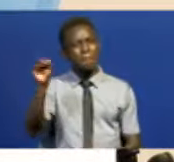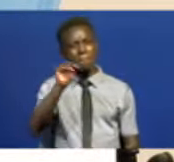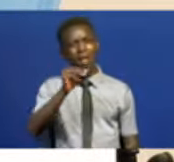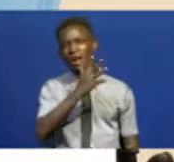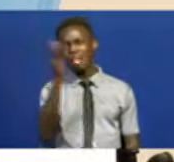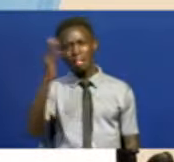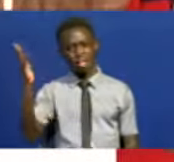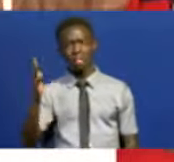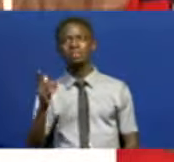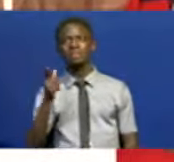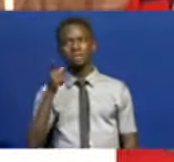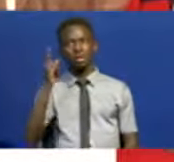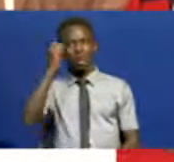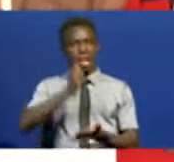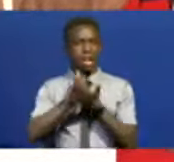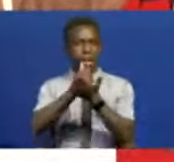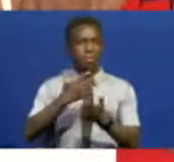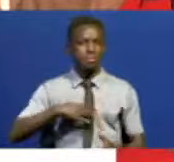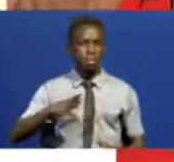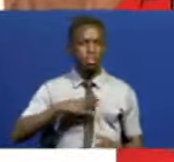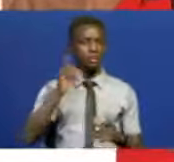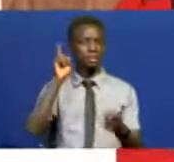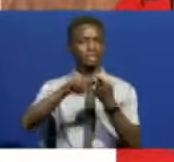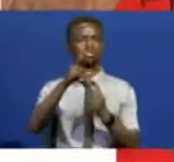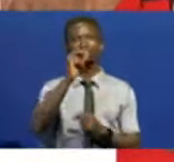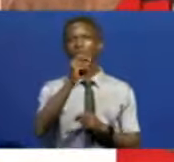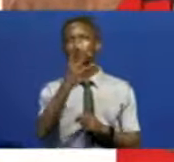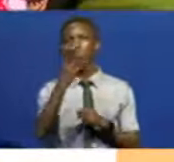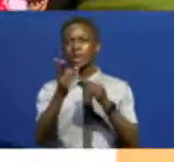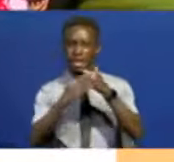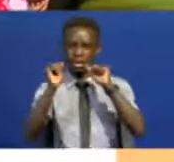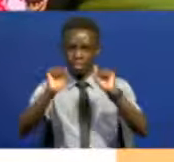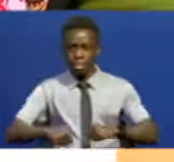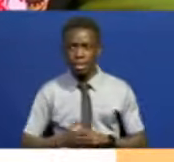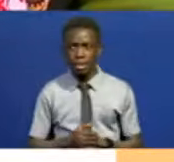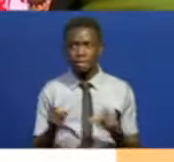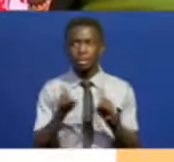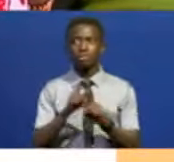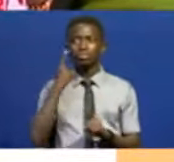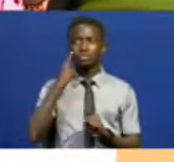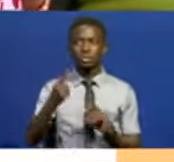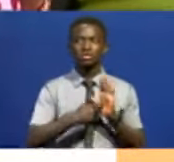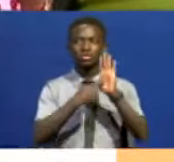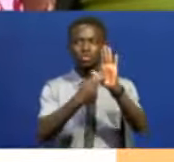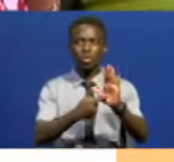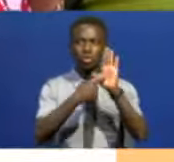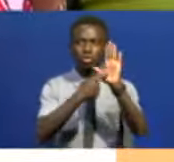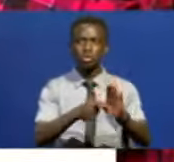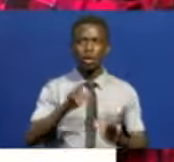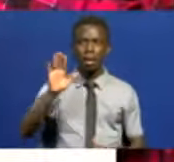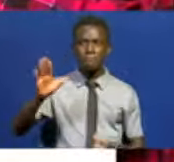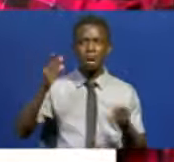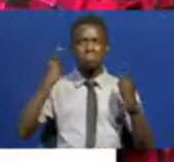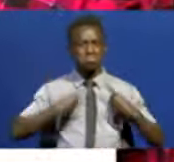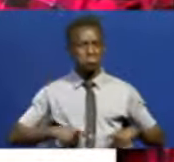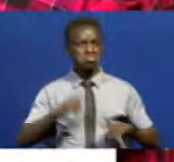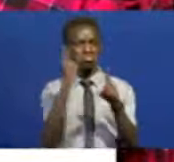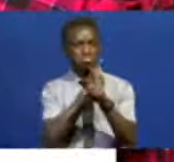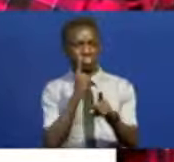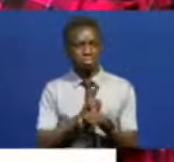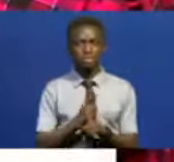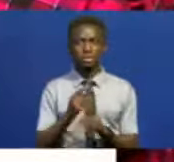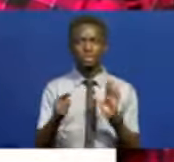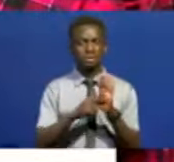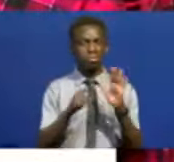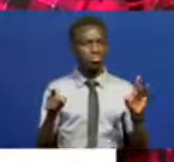by 2049. Varied beadwork organizations also showcased their prowess while encouraging traditional